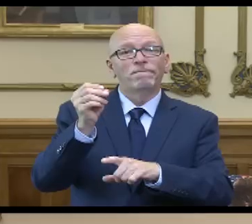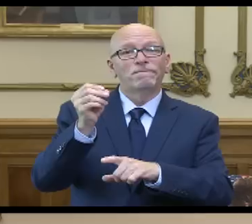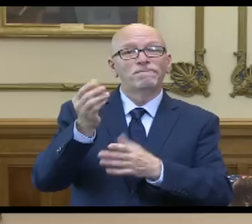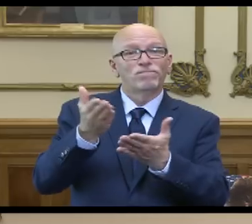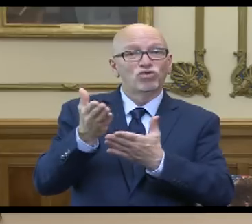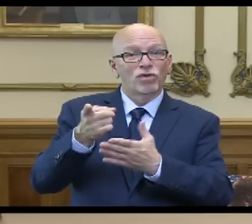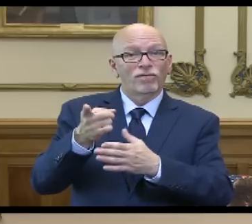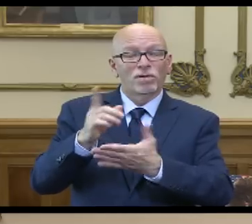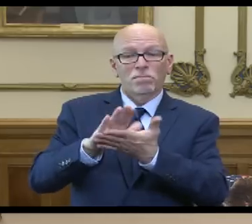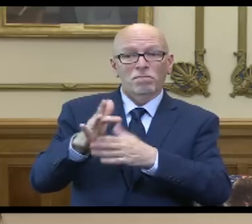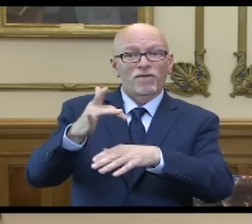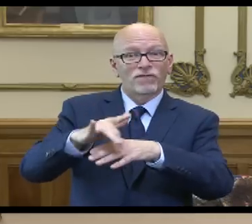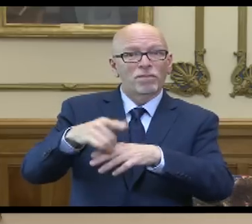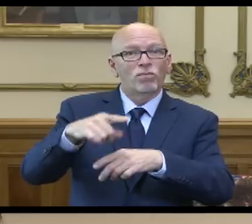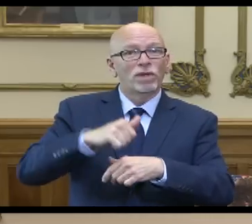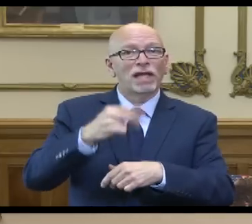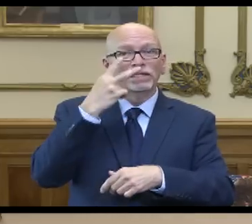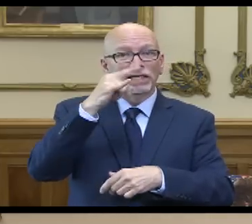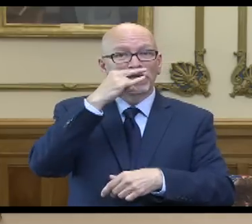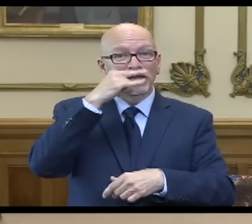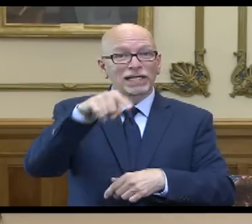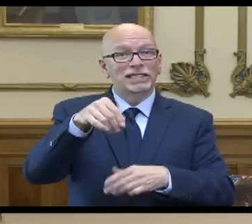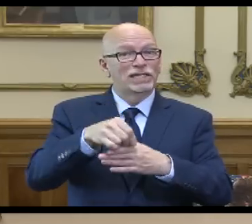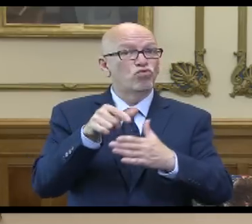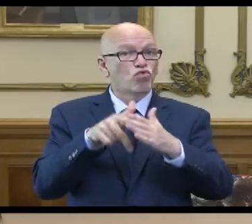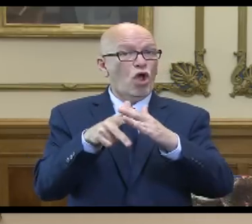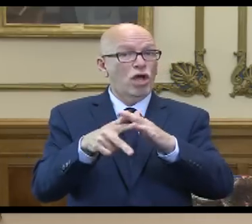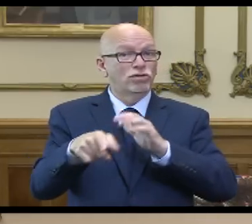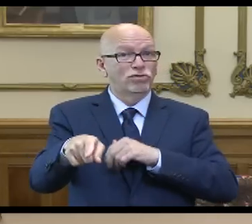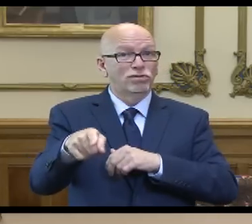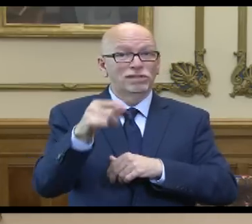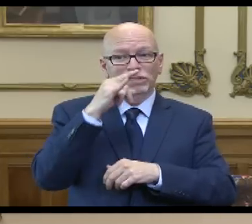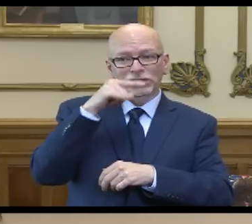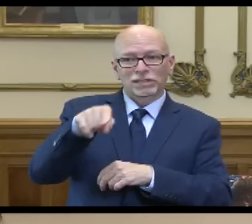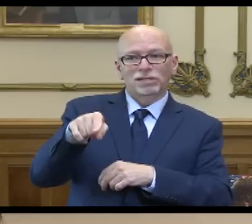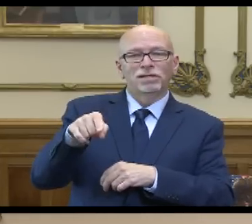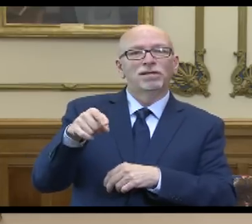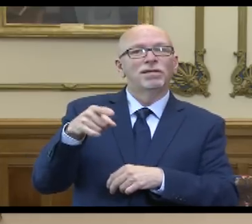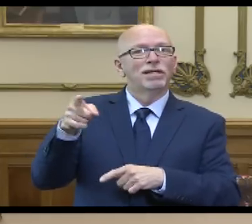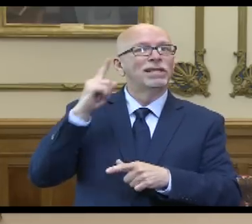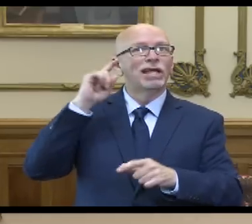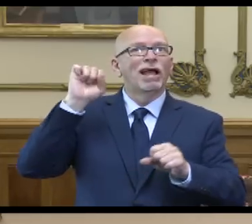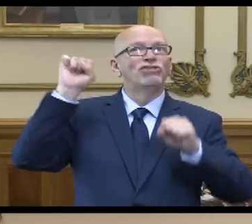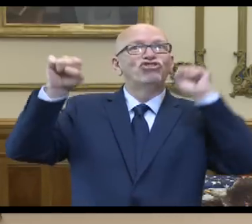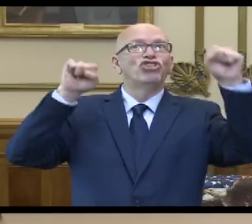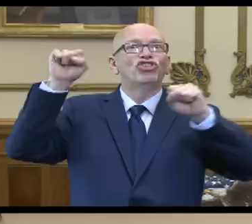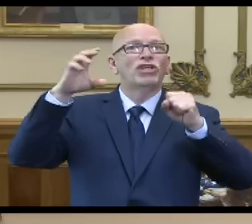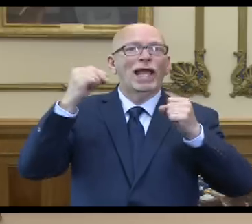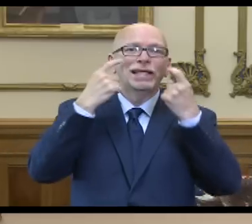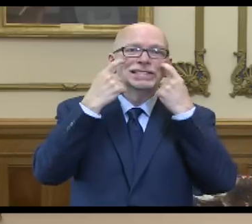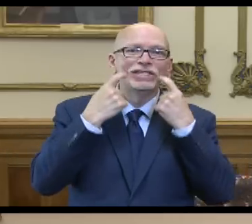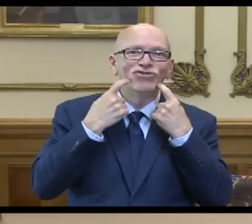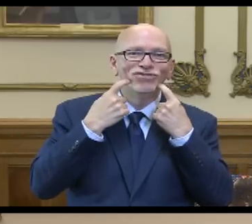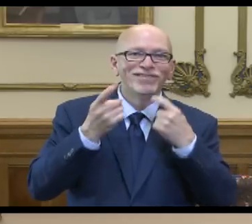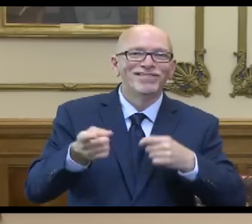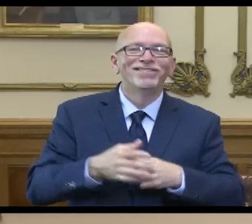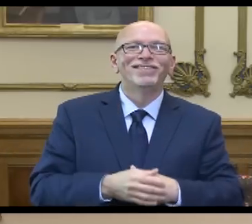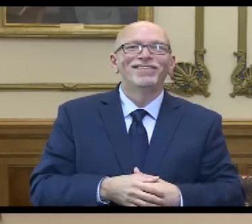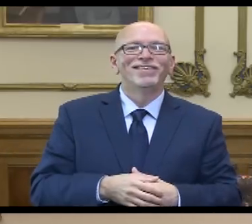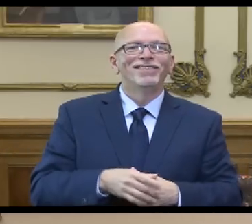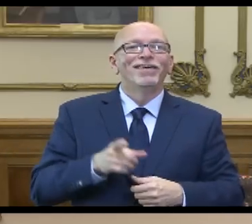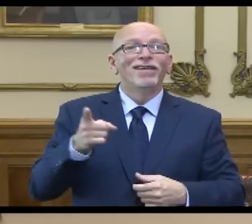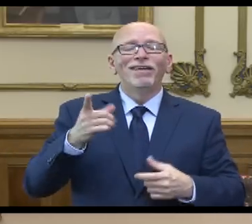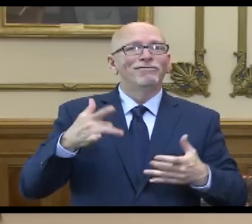service was available, we could see the kids in the garage, and I called it cheers and tears, right? There